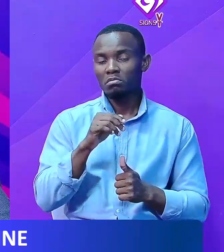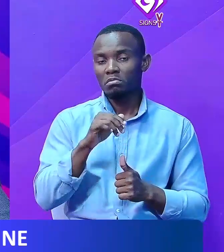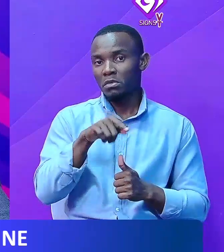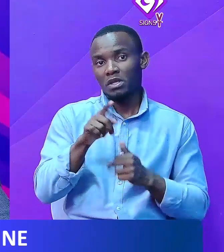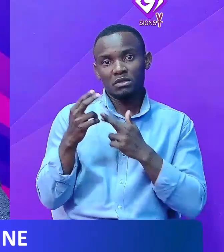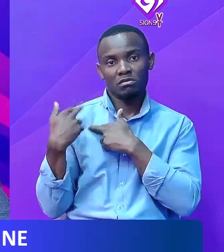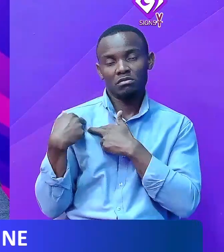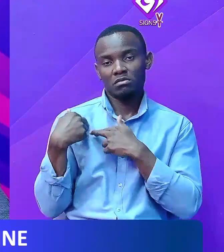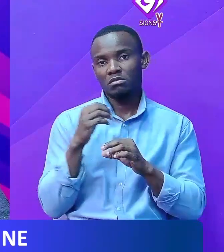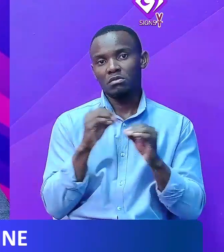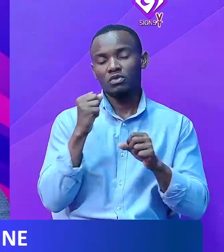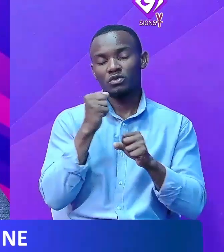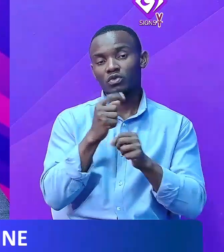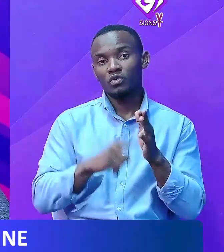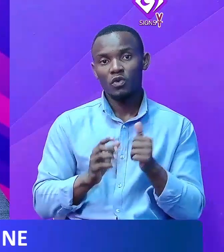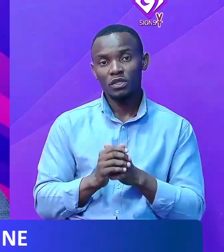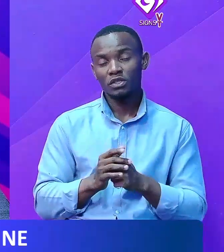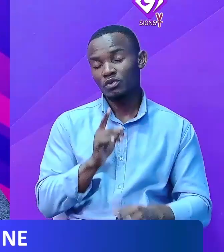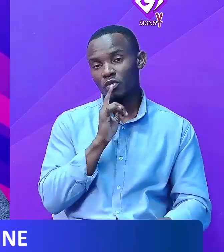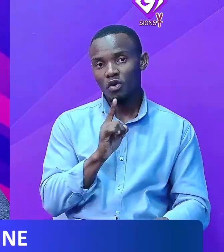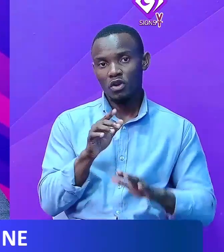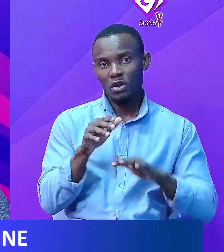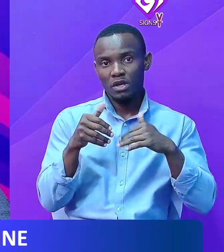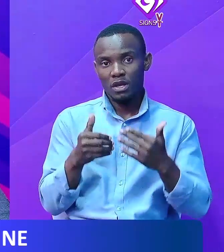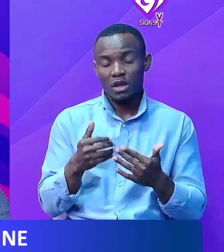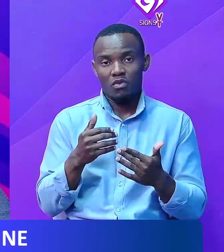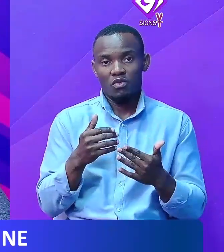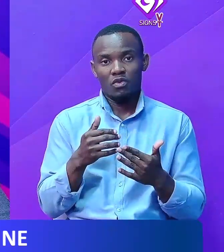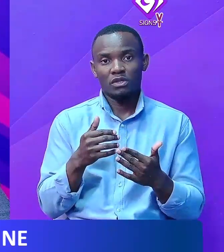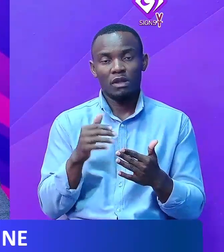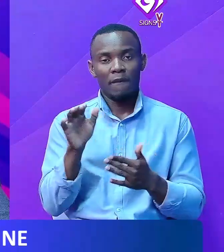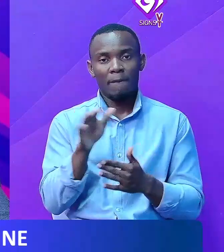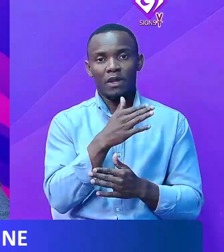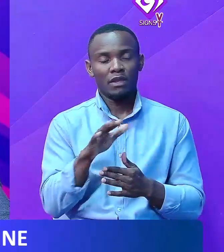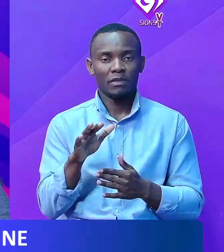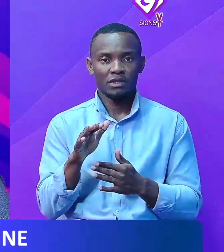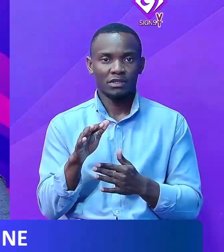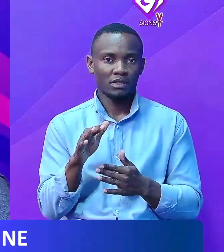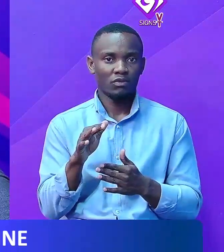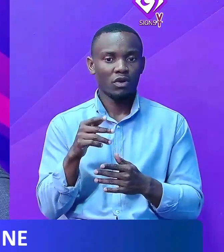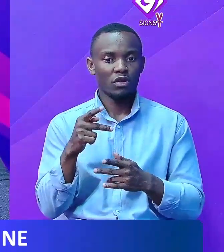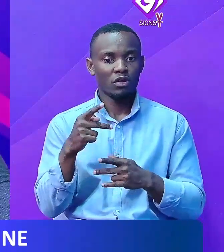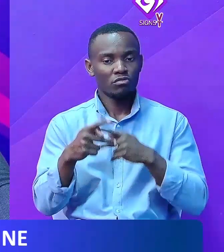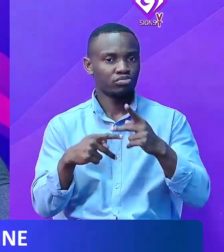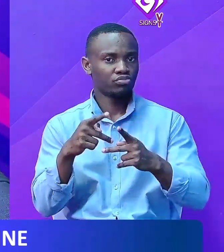to dictate how parliamentary proceedings should be conducted. After